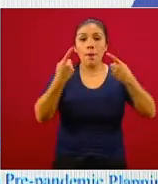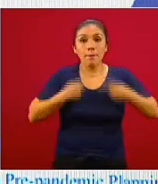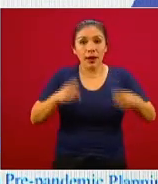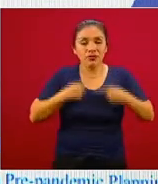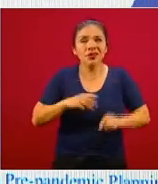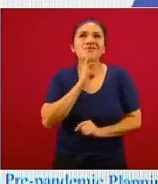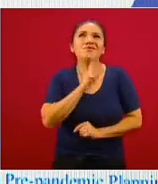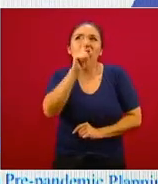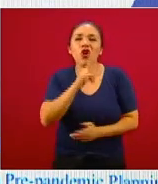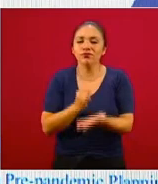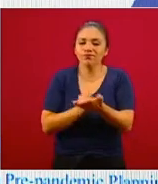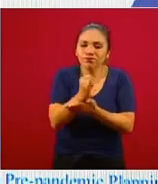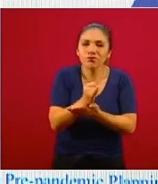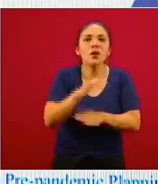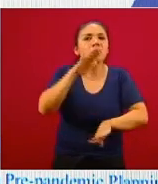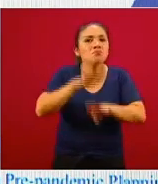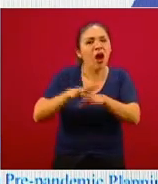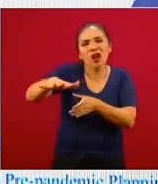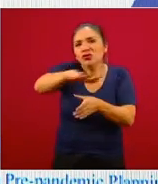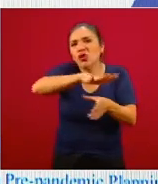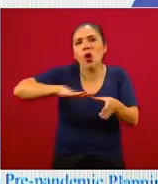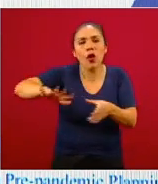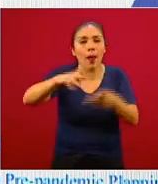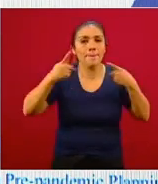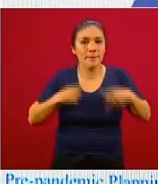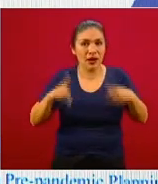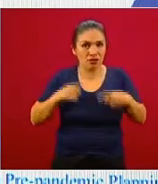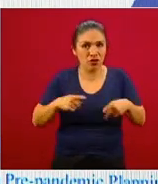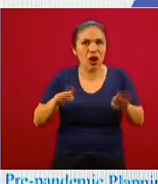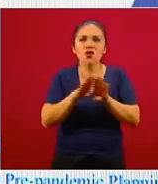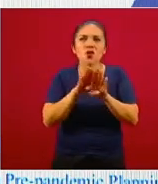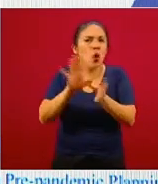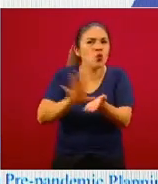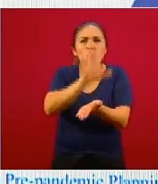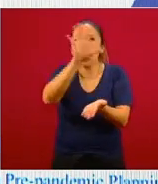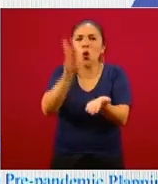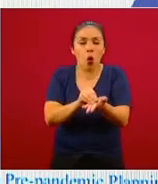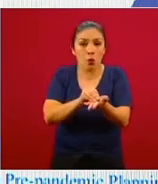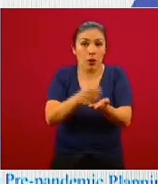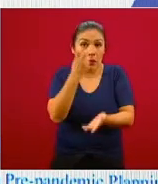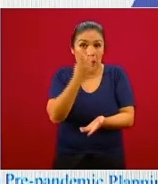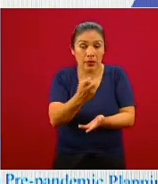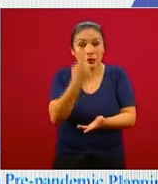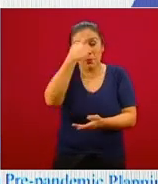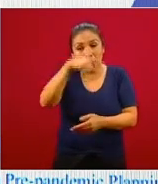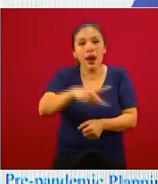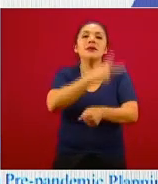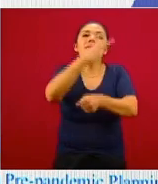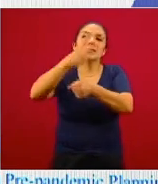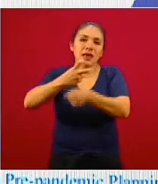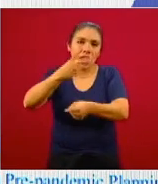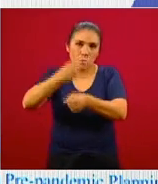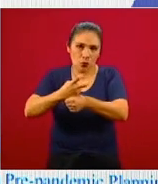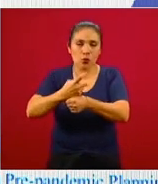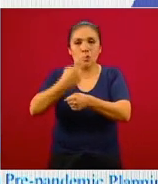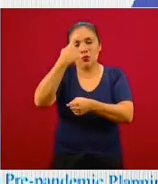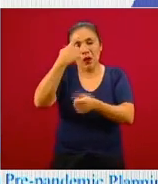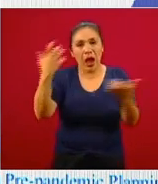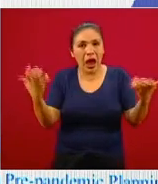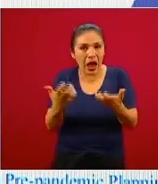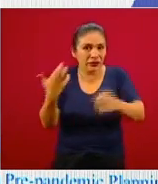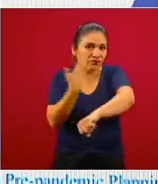be identified one by one, and then we implement